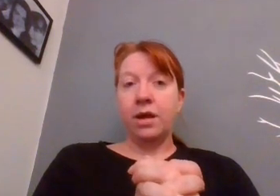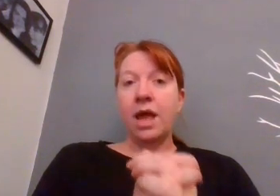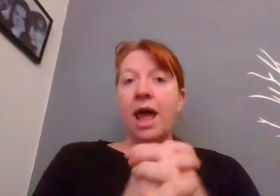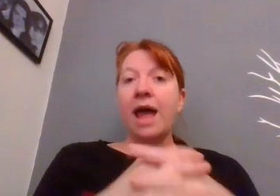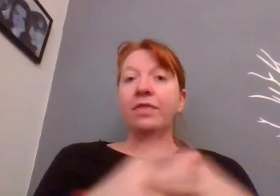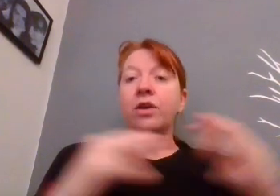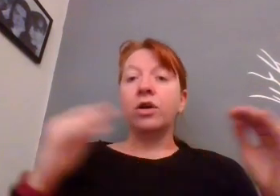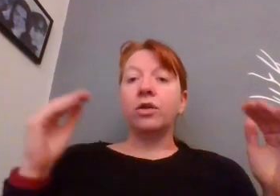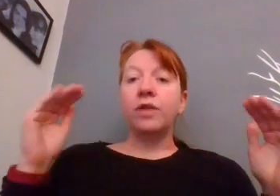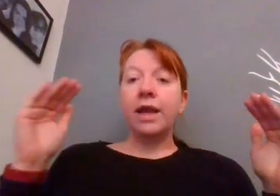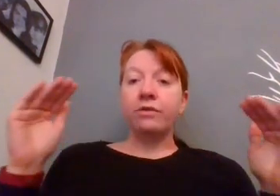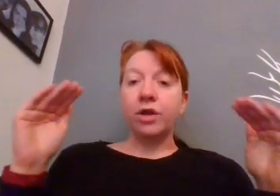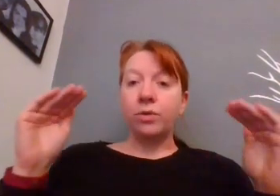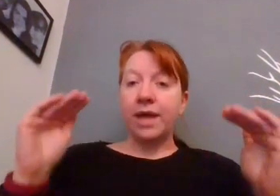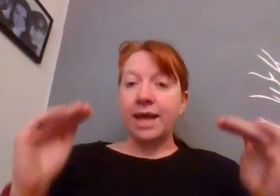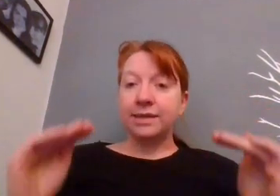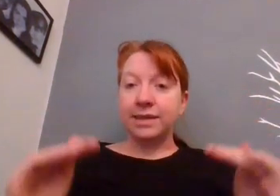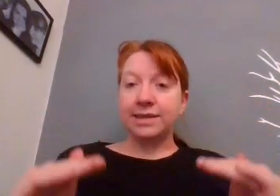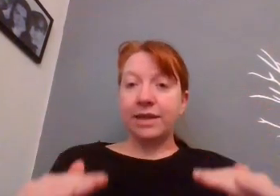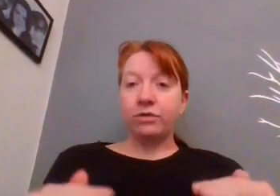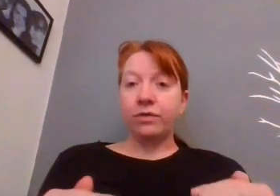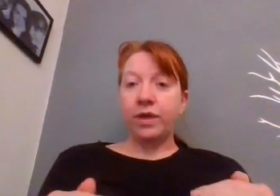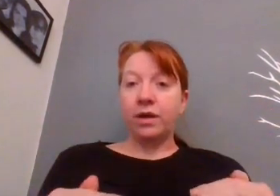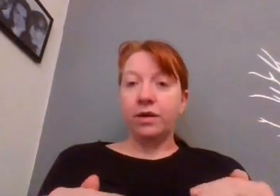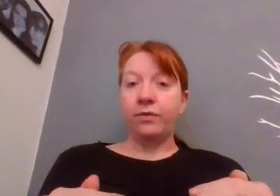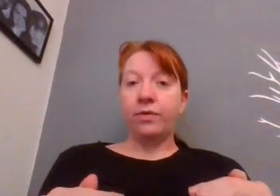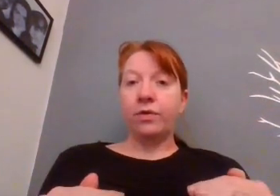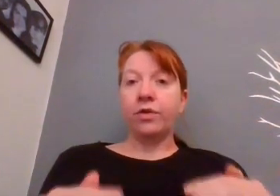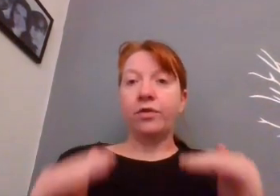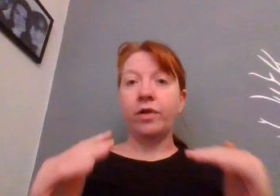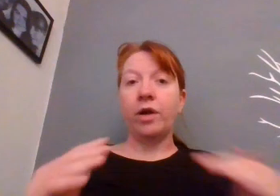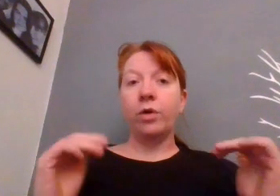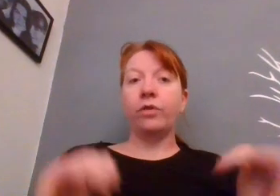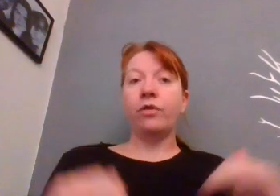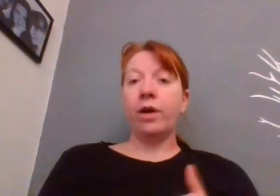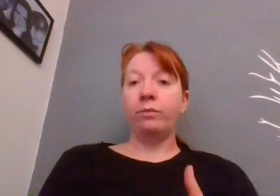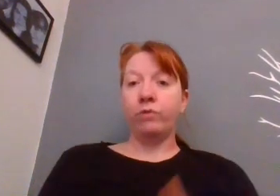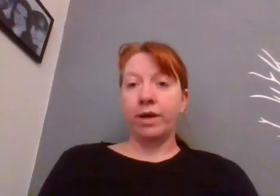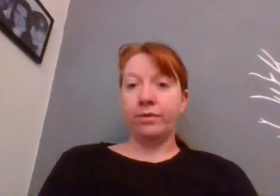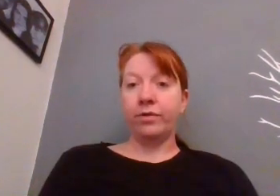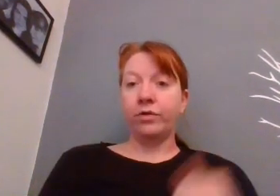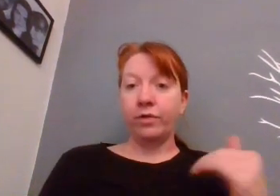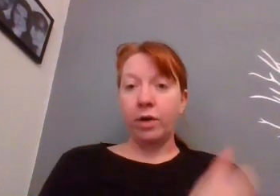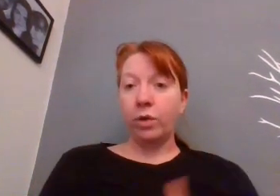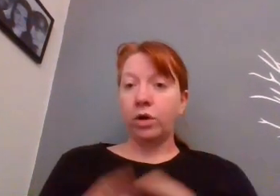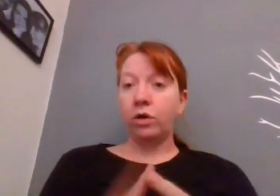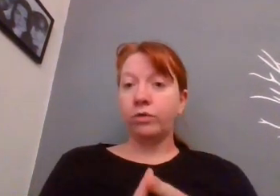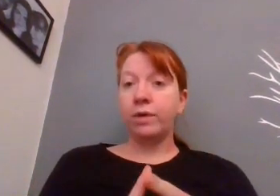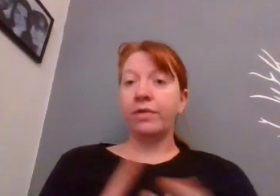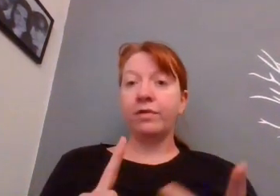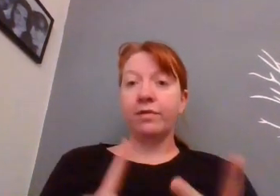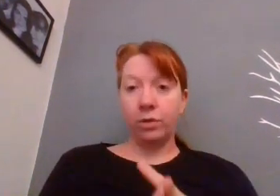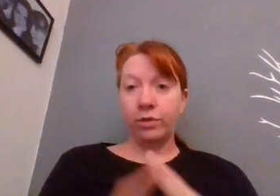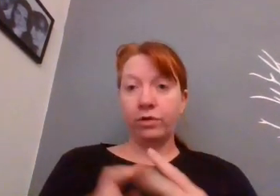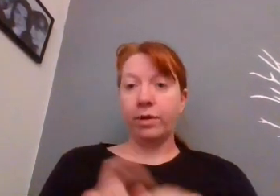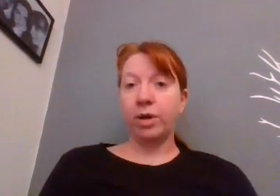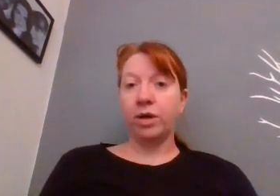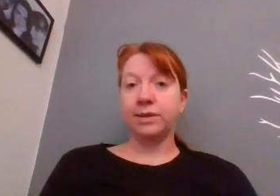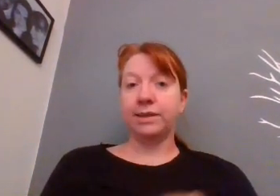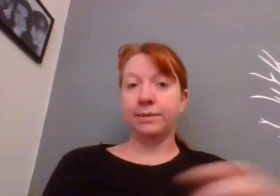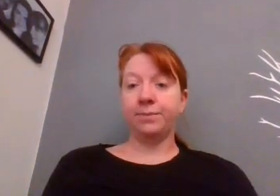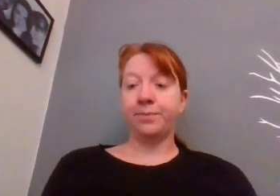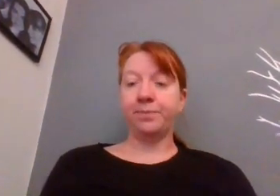Earth. And the nearer you get to the centre of the Earth, the slower time runs. The slower clocks run, the slower